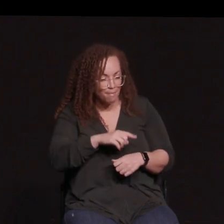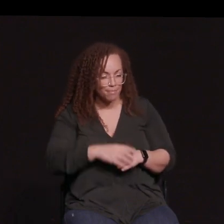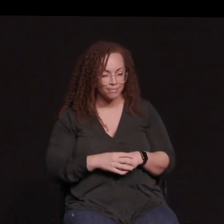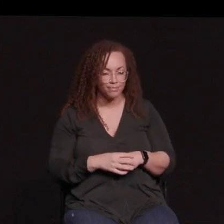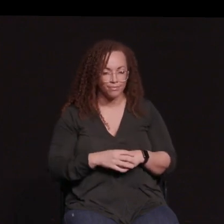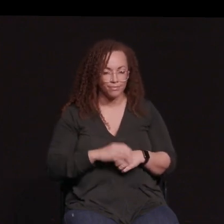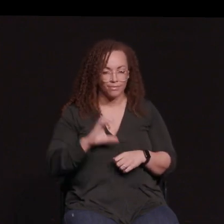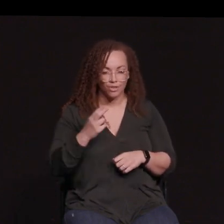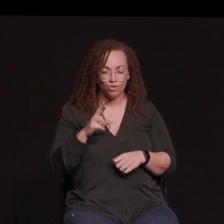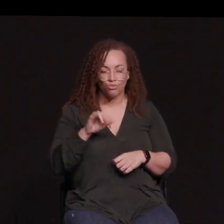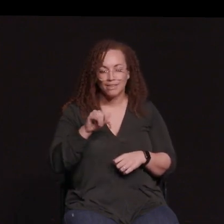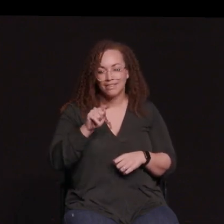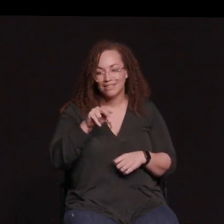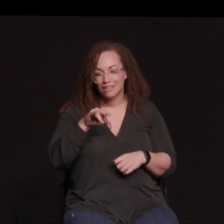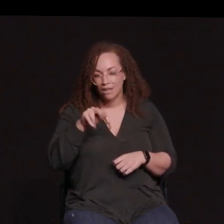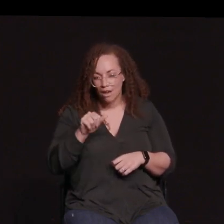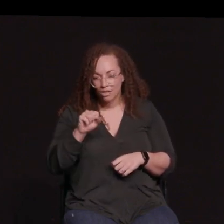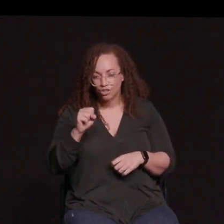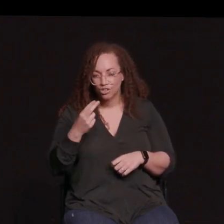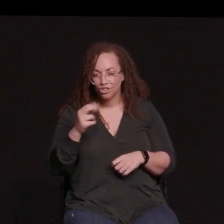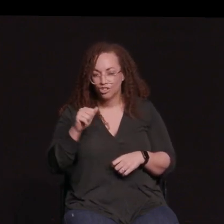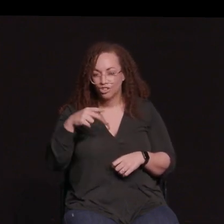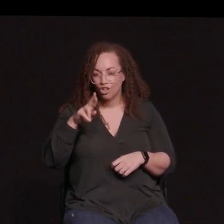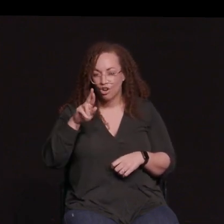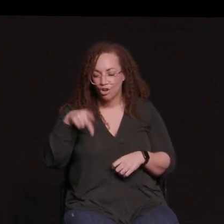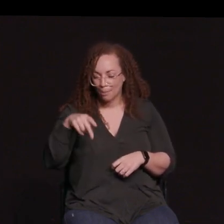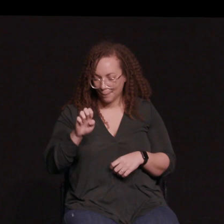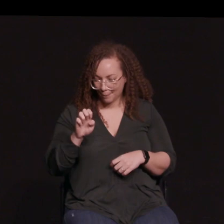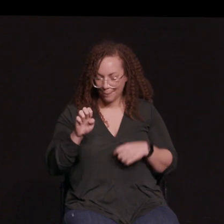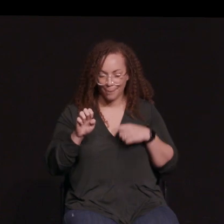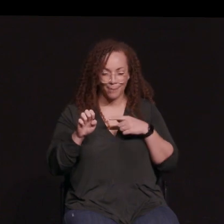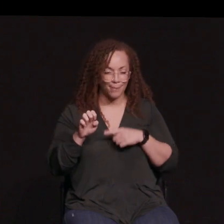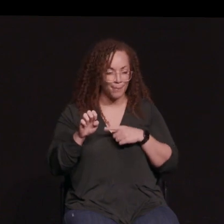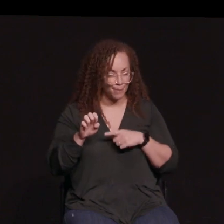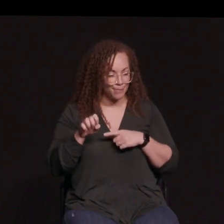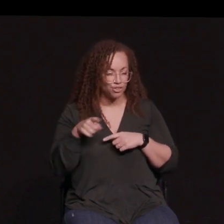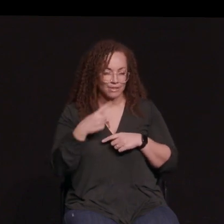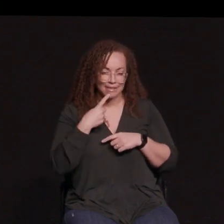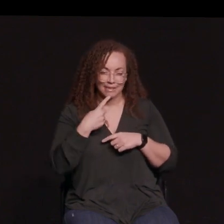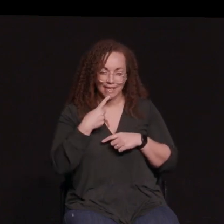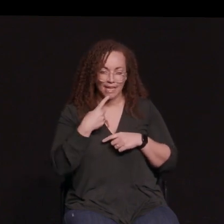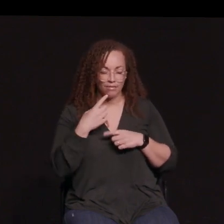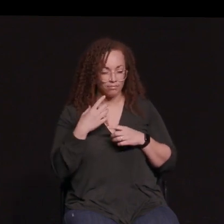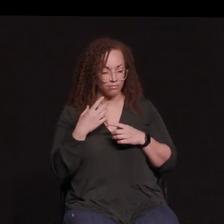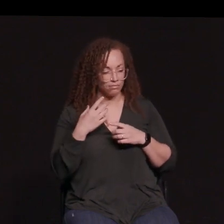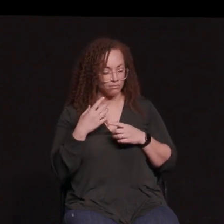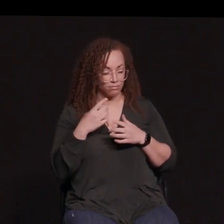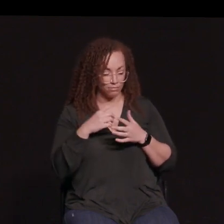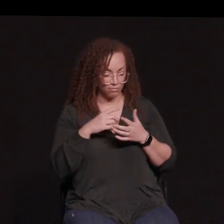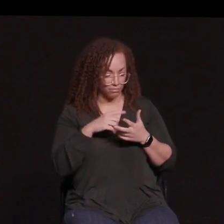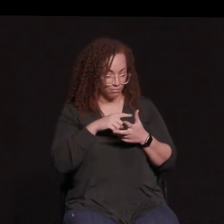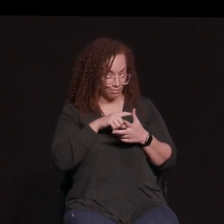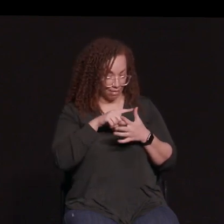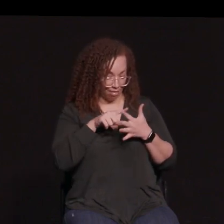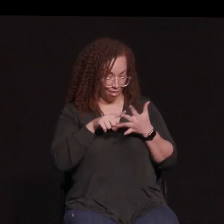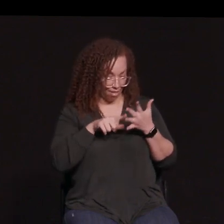Christina Sharp, in her beautiful theorizing, calls the unison of these practices wake work.